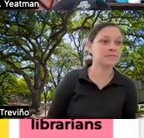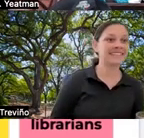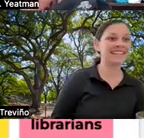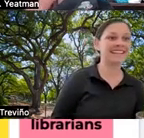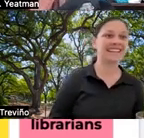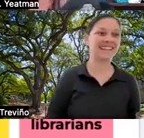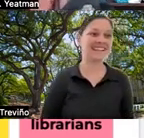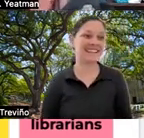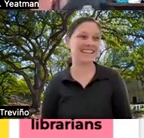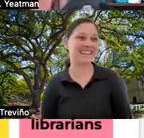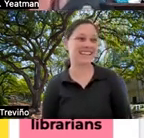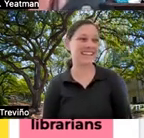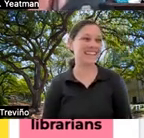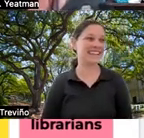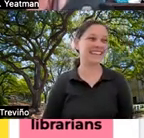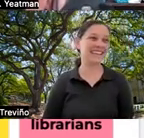Sarah?